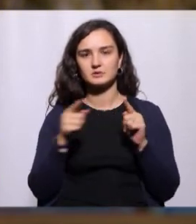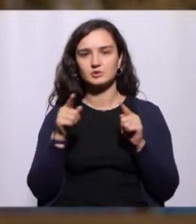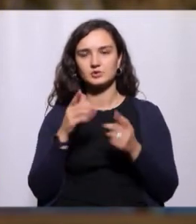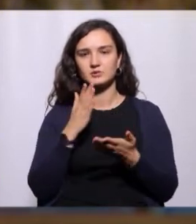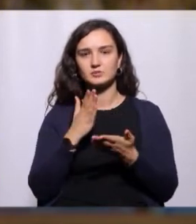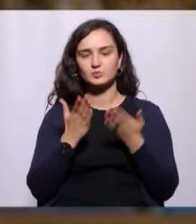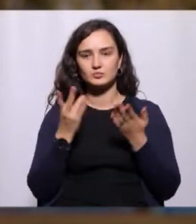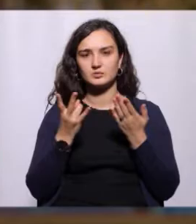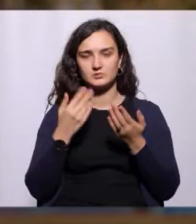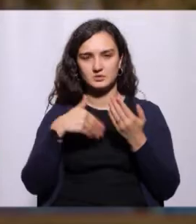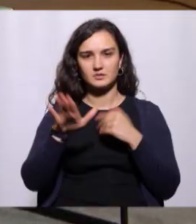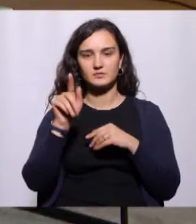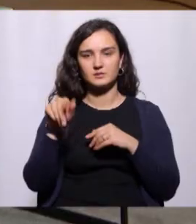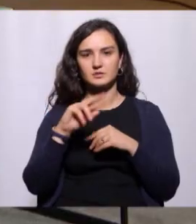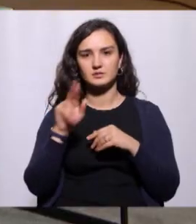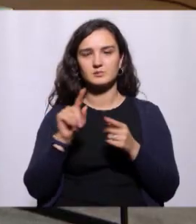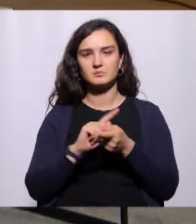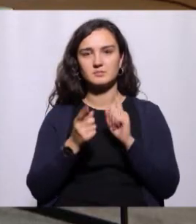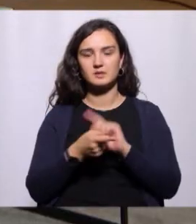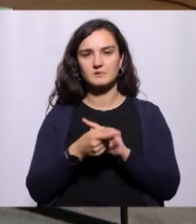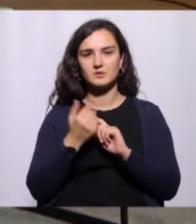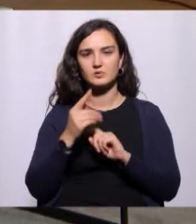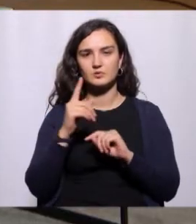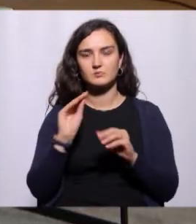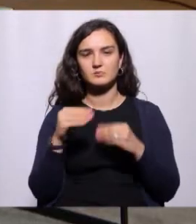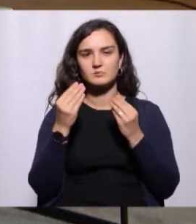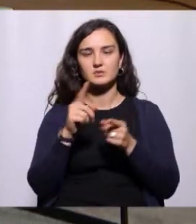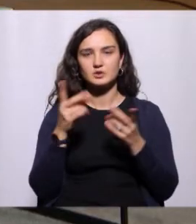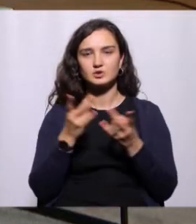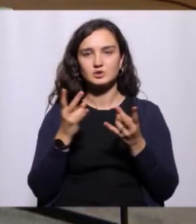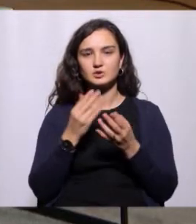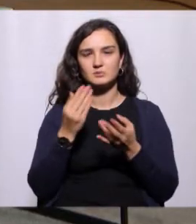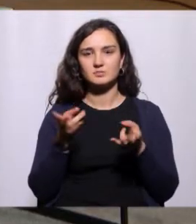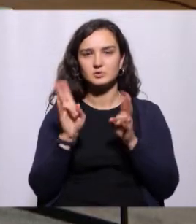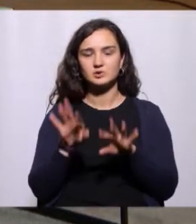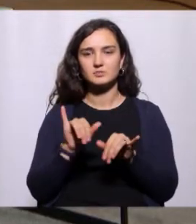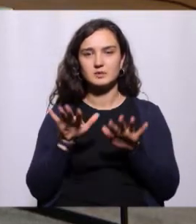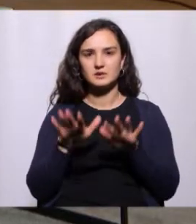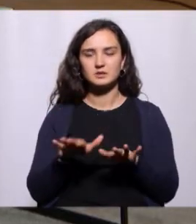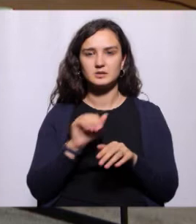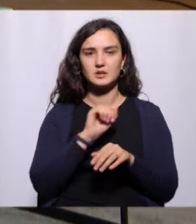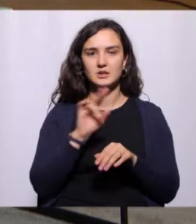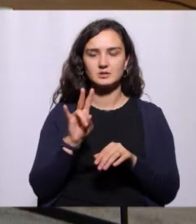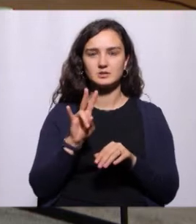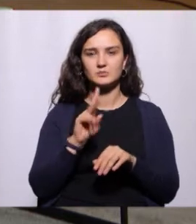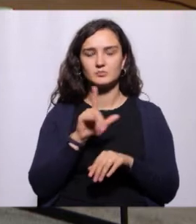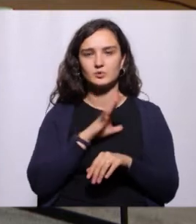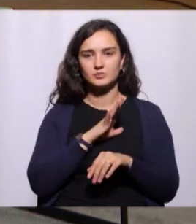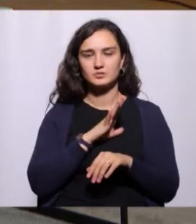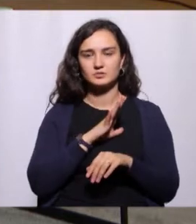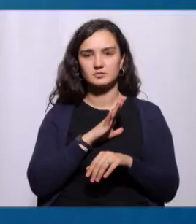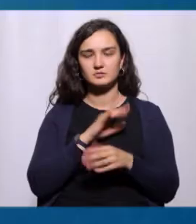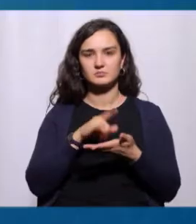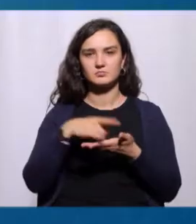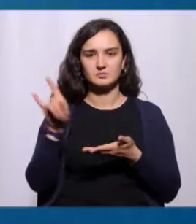you have to go through in order to get what you need to either stay someplace or have a